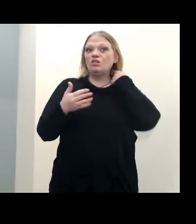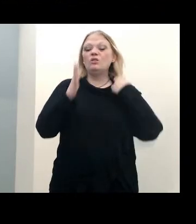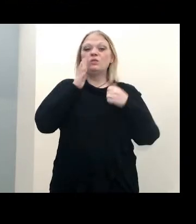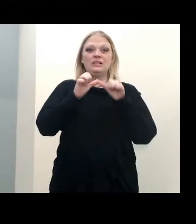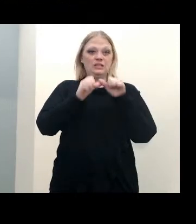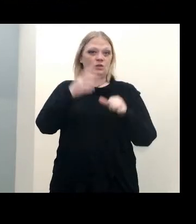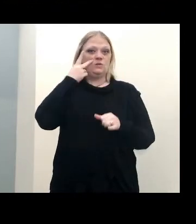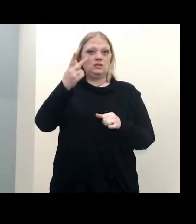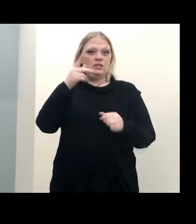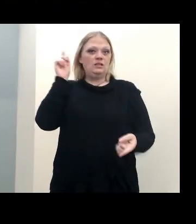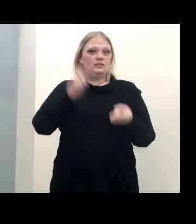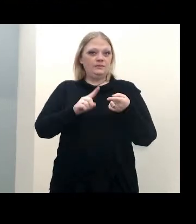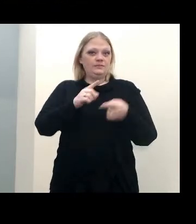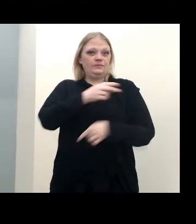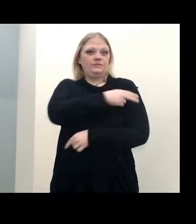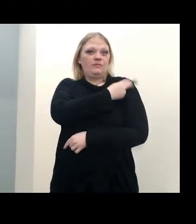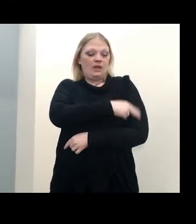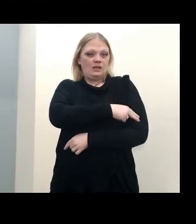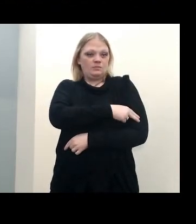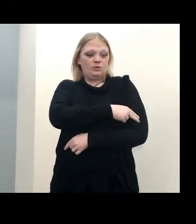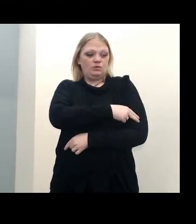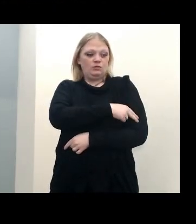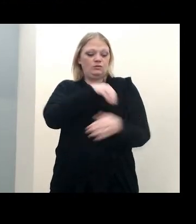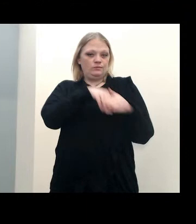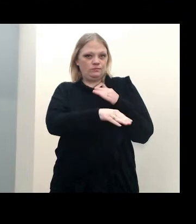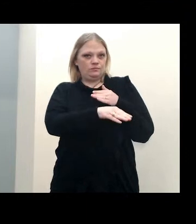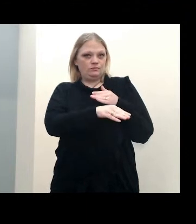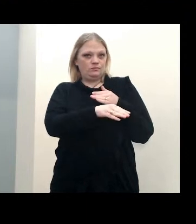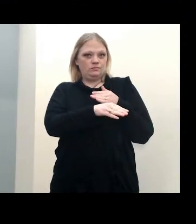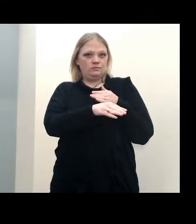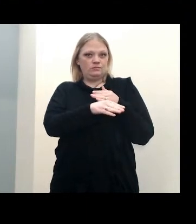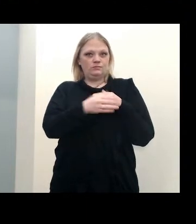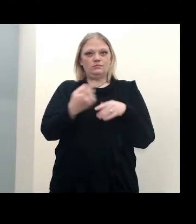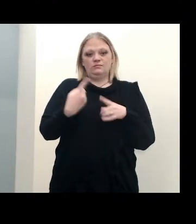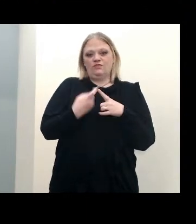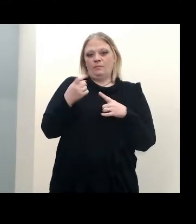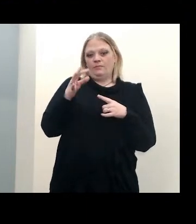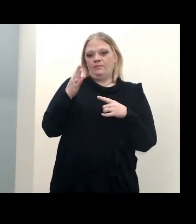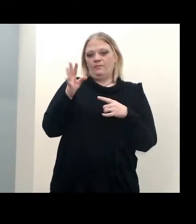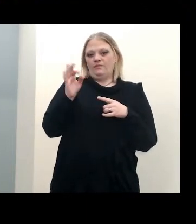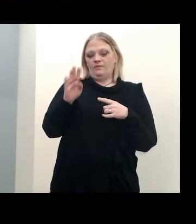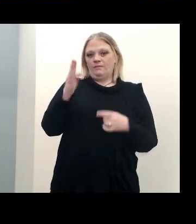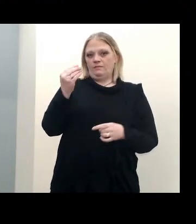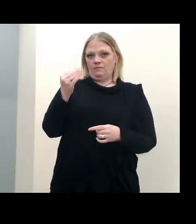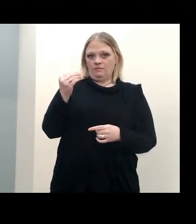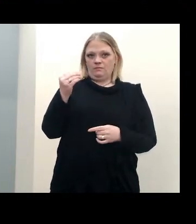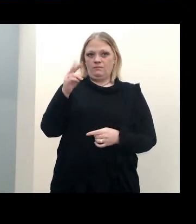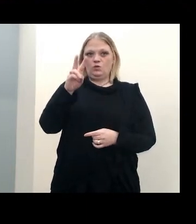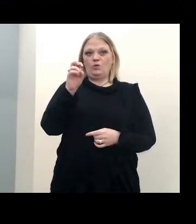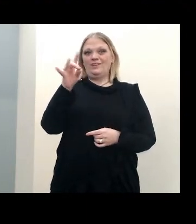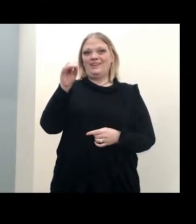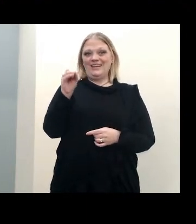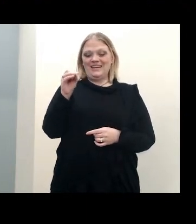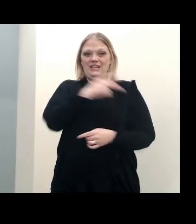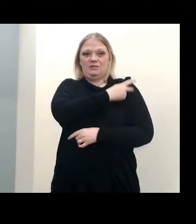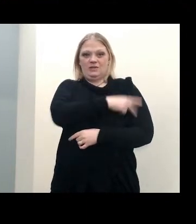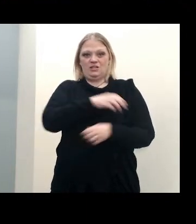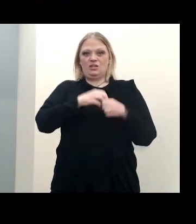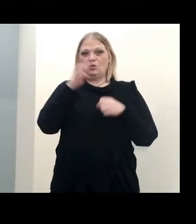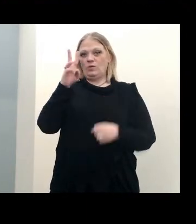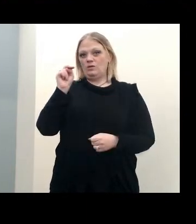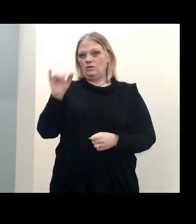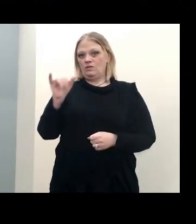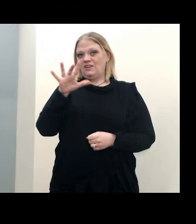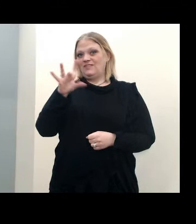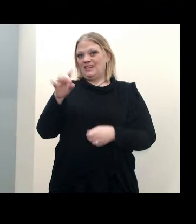rate. Hospitalizations effective as of the 14th. There were 280 COVID-19 patients in Western New York, with 58 of